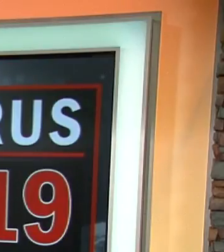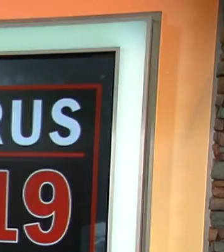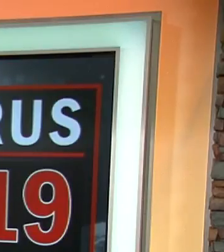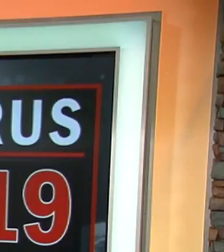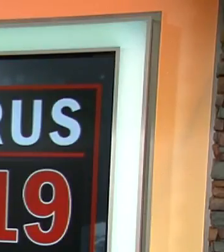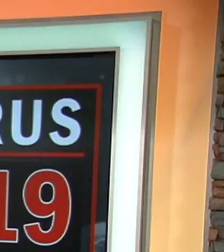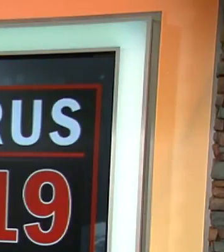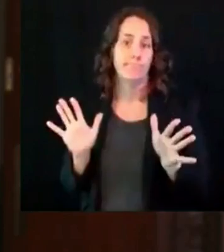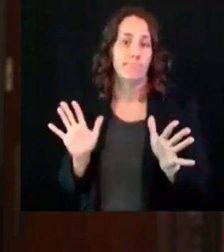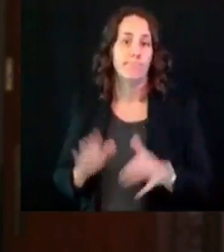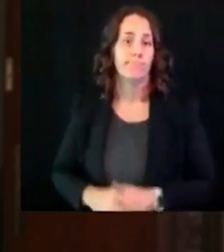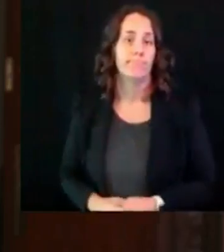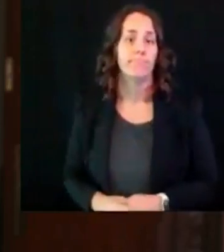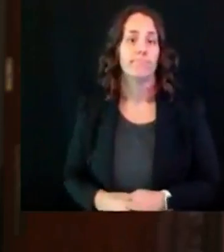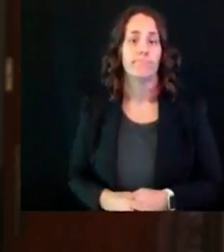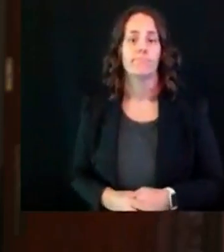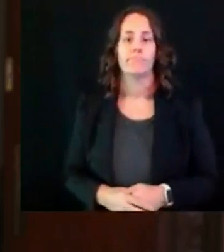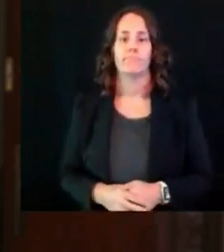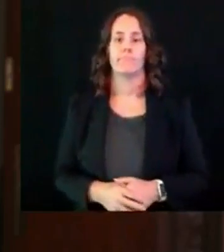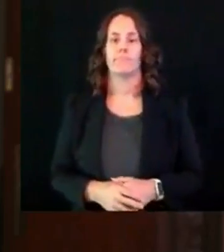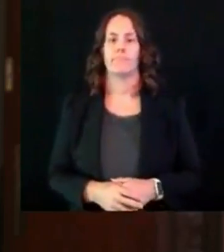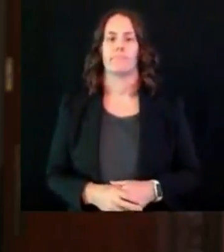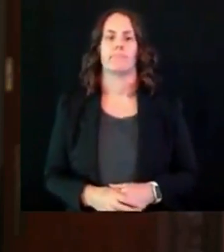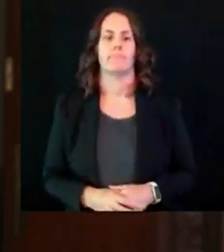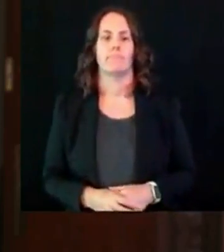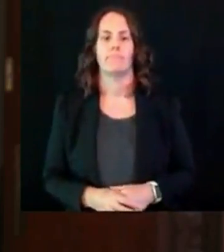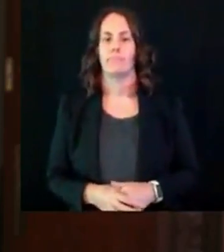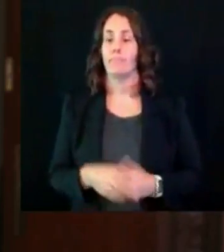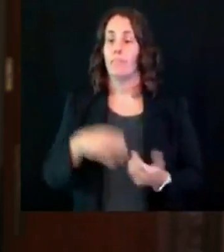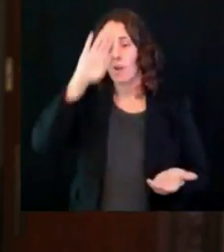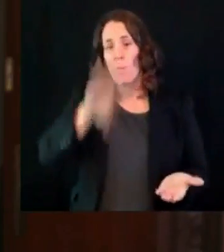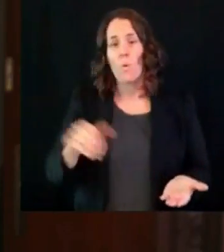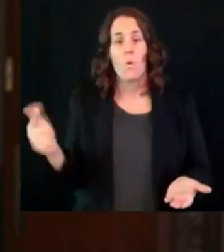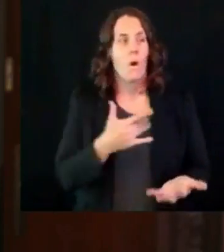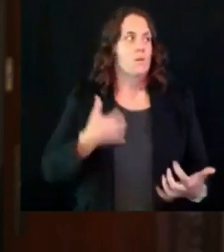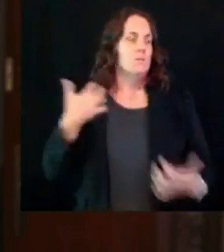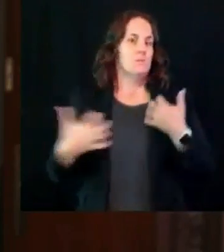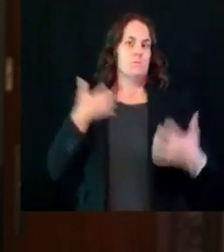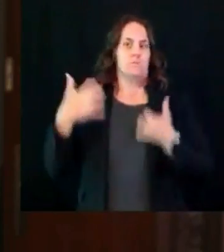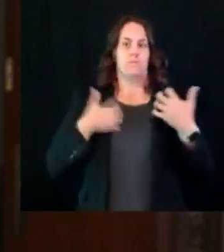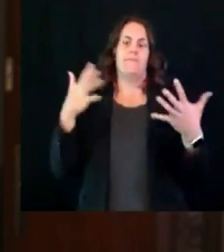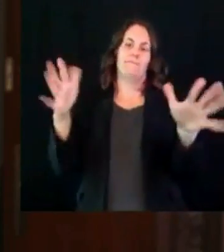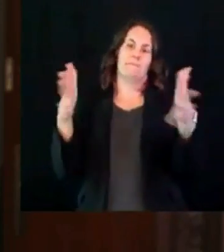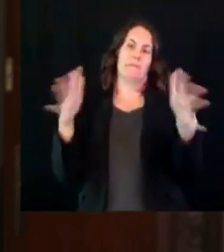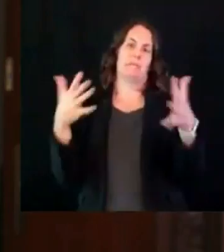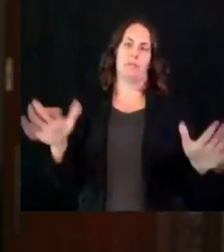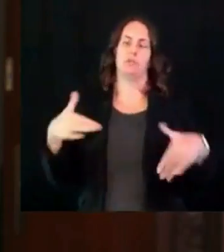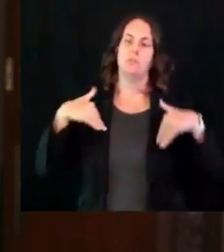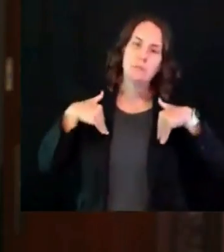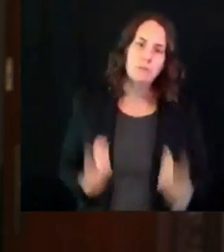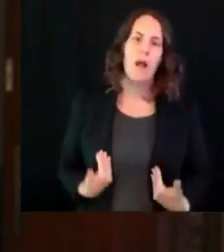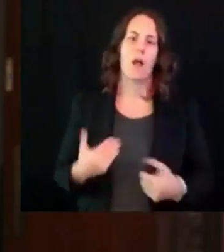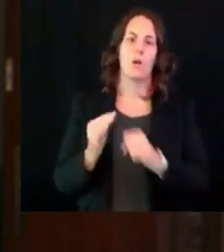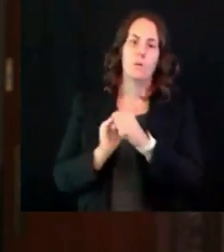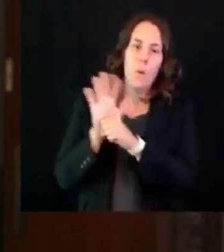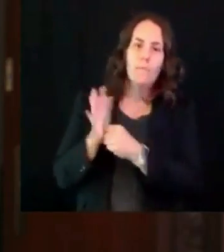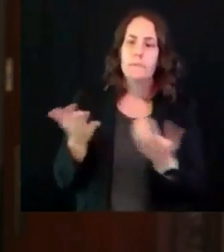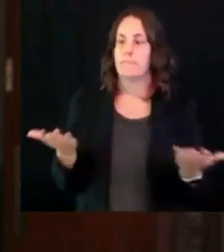of Wisconsin. The governor and the Wisconsin Department of Health Services issued the order last week. It limits all public indoor gatherings